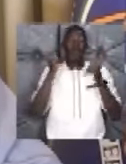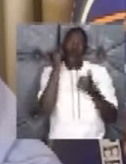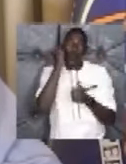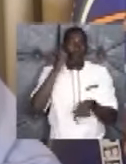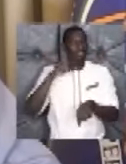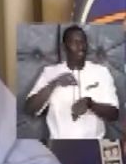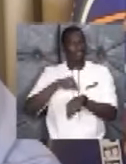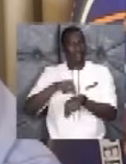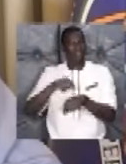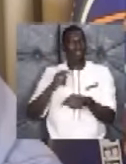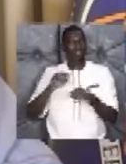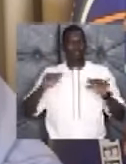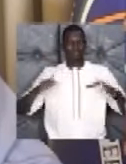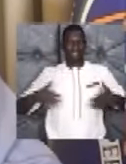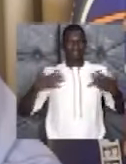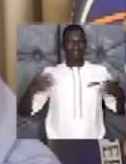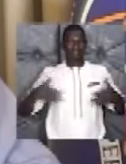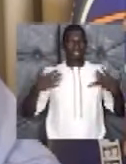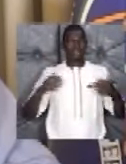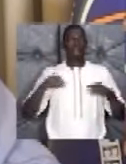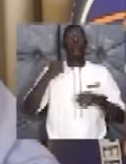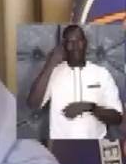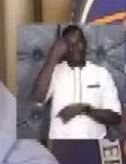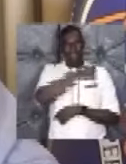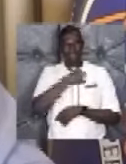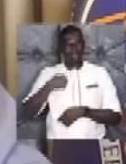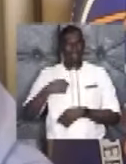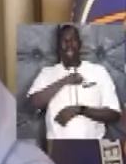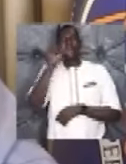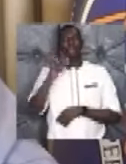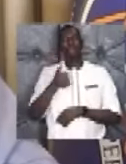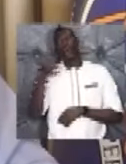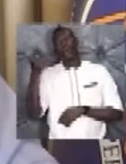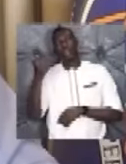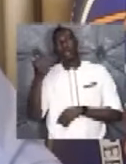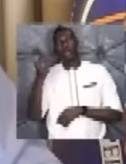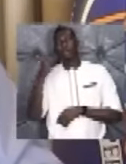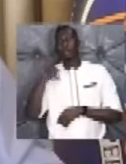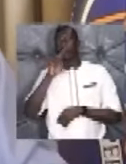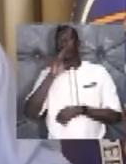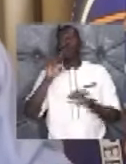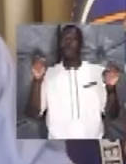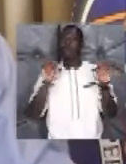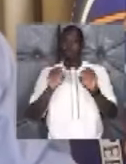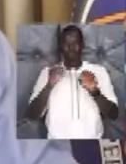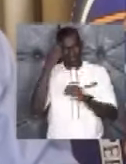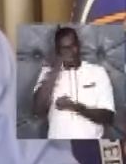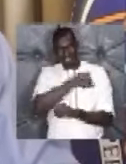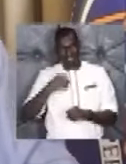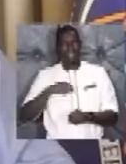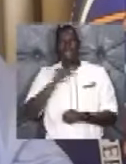of joy for Christians and their non-Christian friends and neighbors.